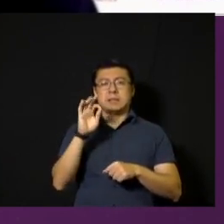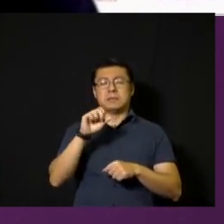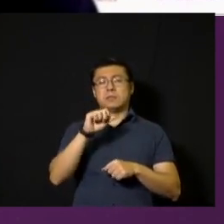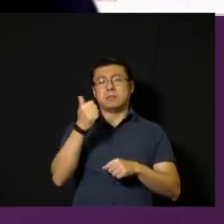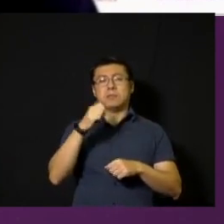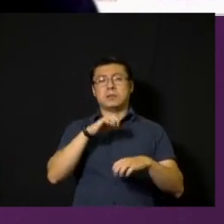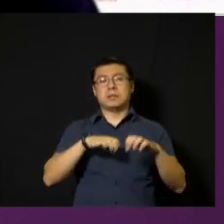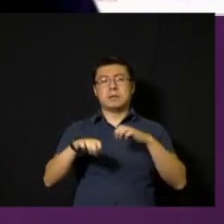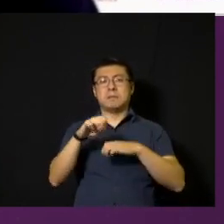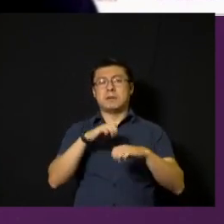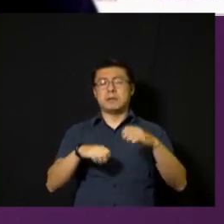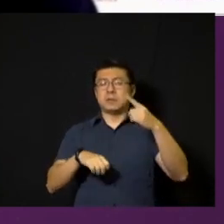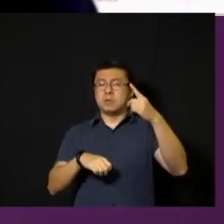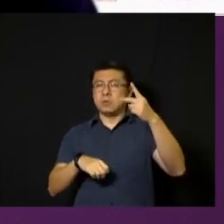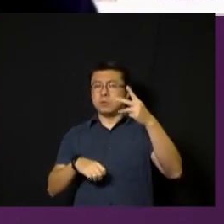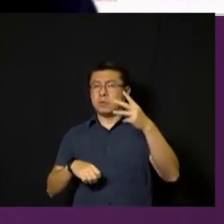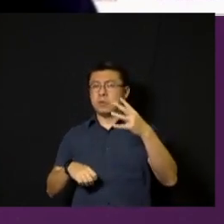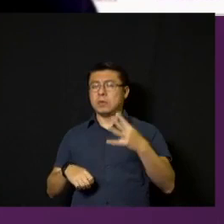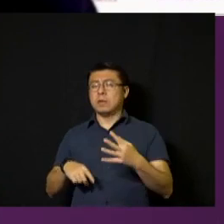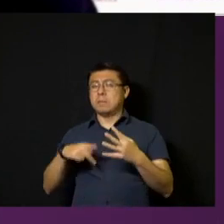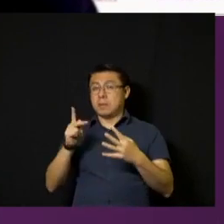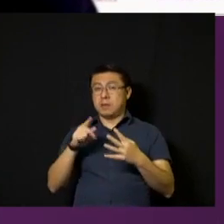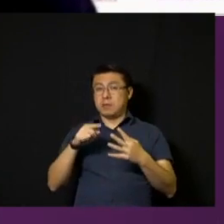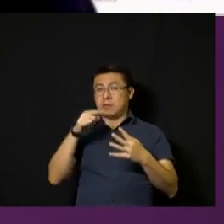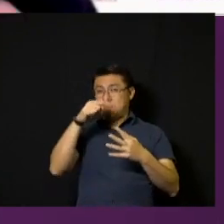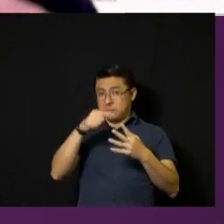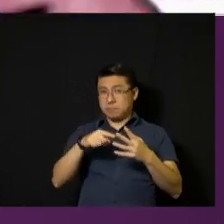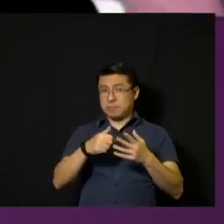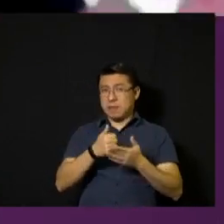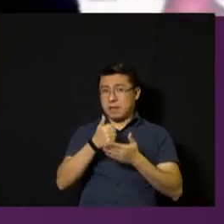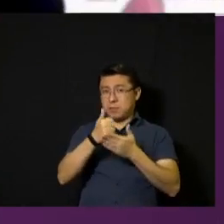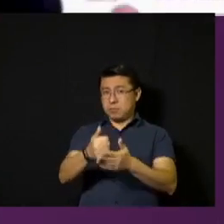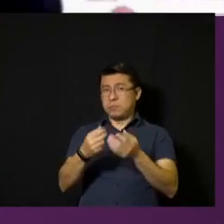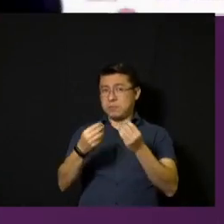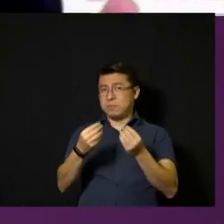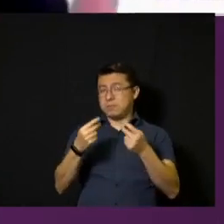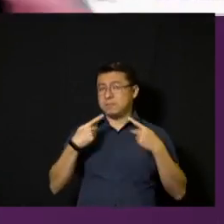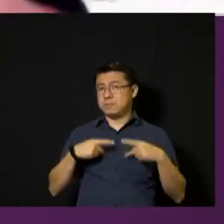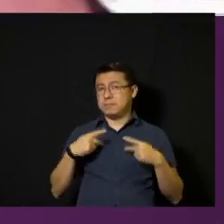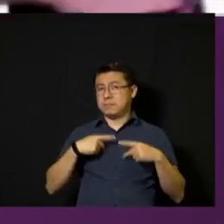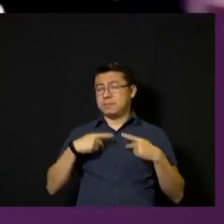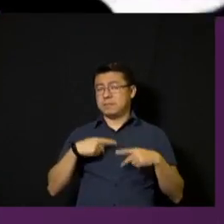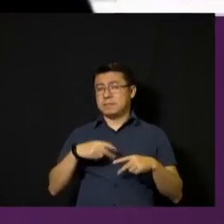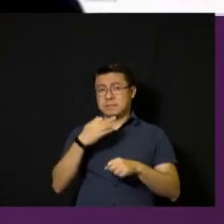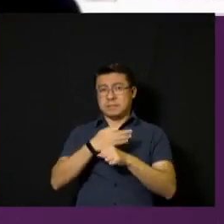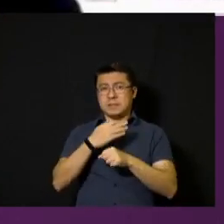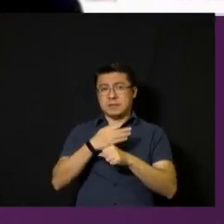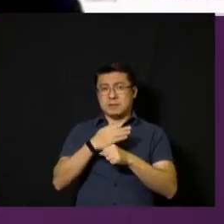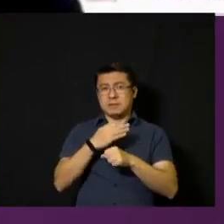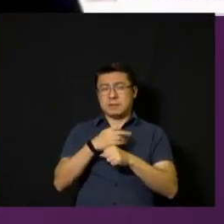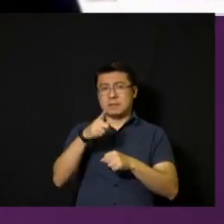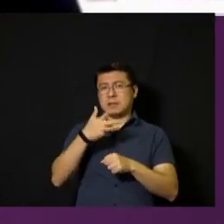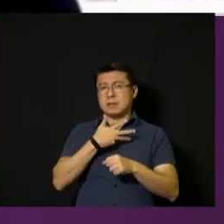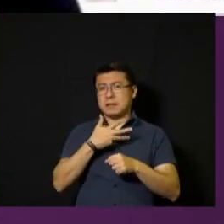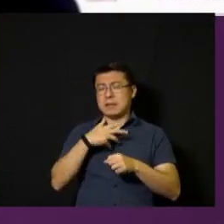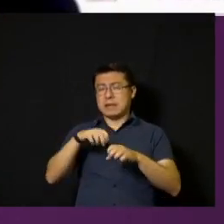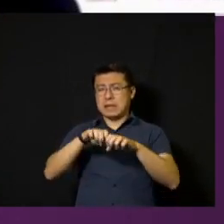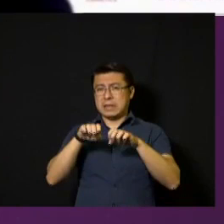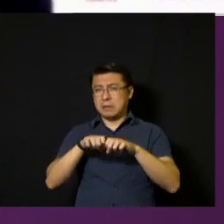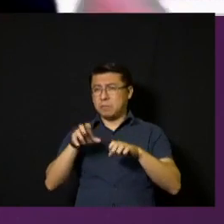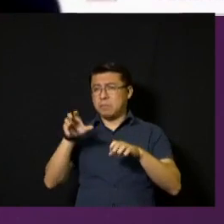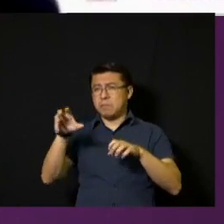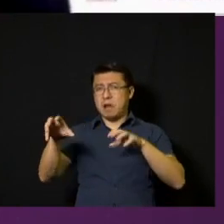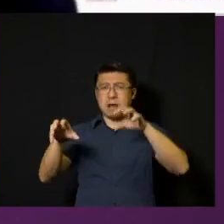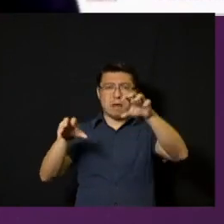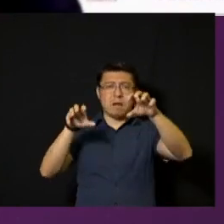be before 25, how much prosperity, abundance, share. This thing we have. We have